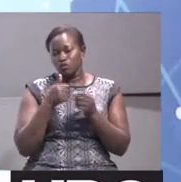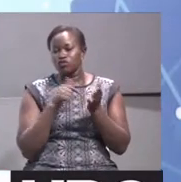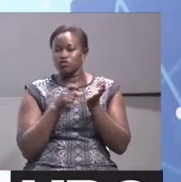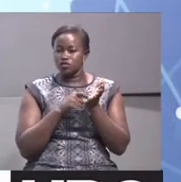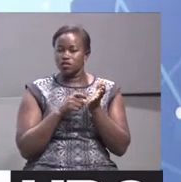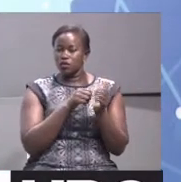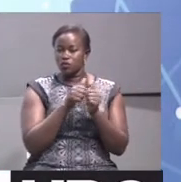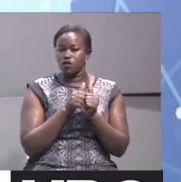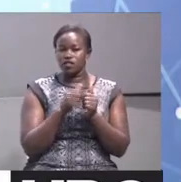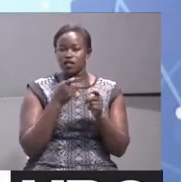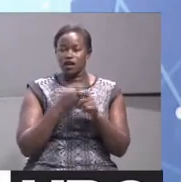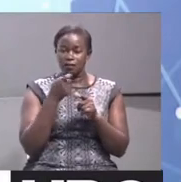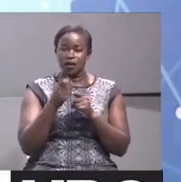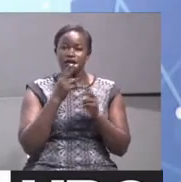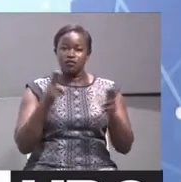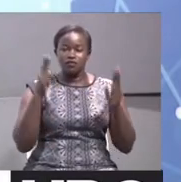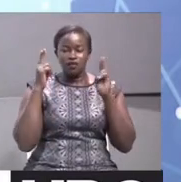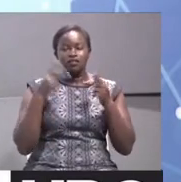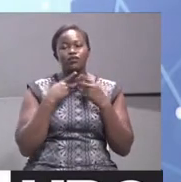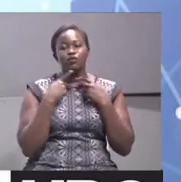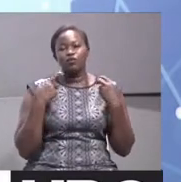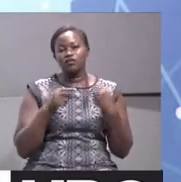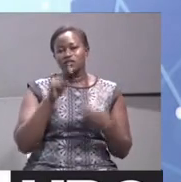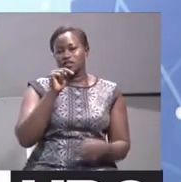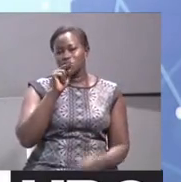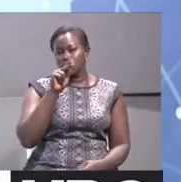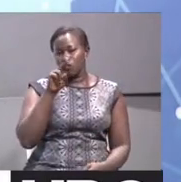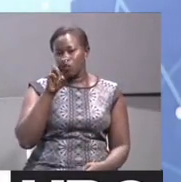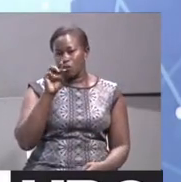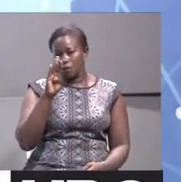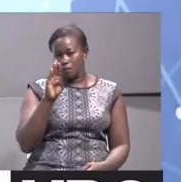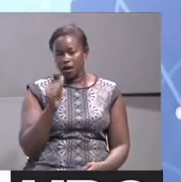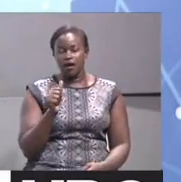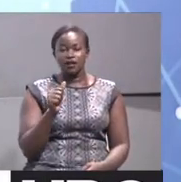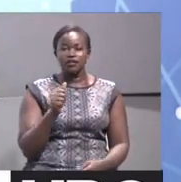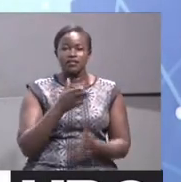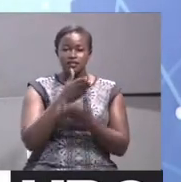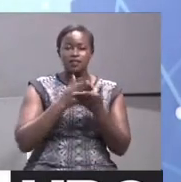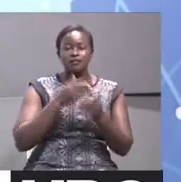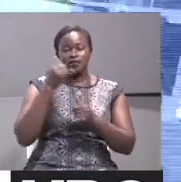Kampala University hosting Kumba in the semi-finals.